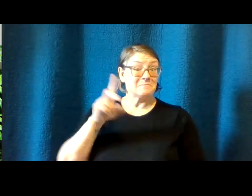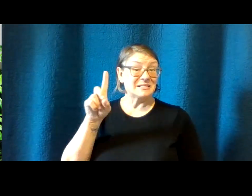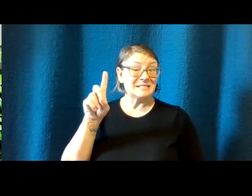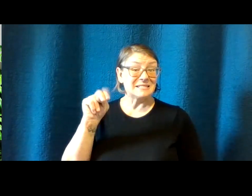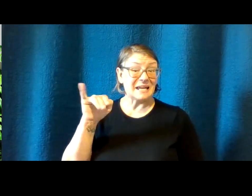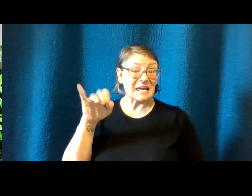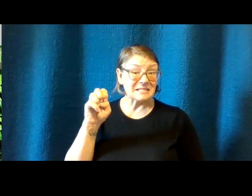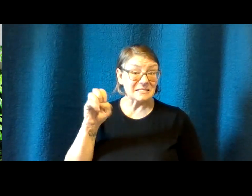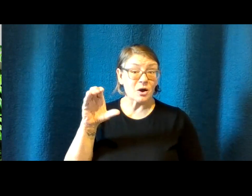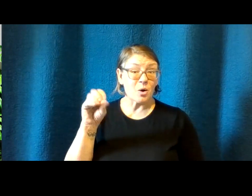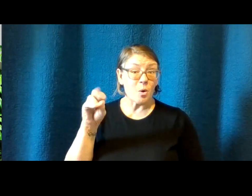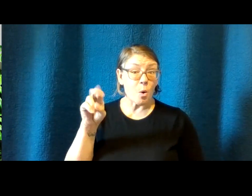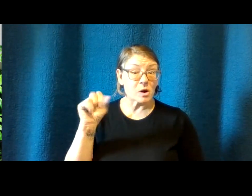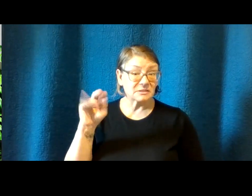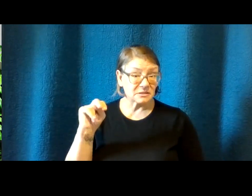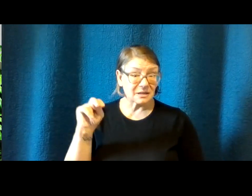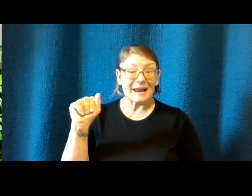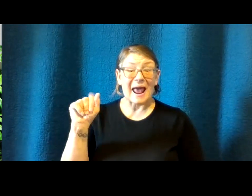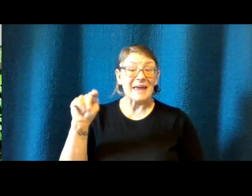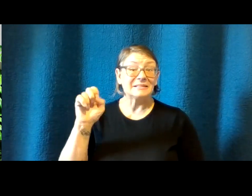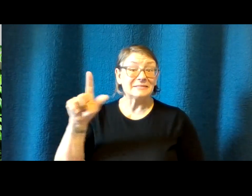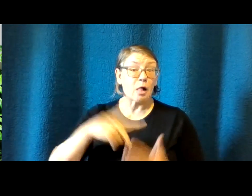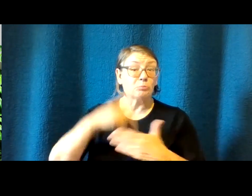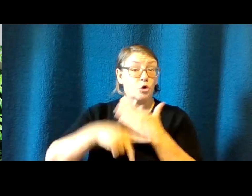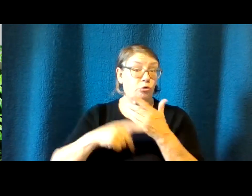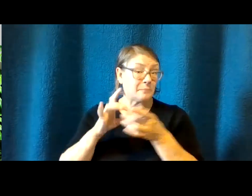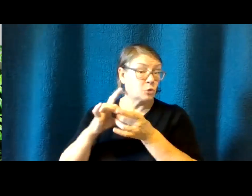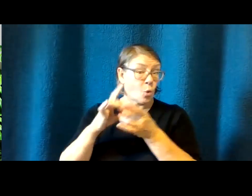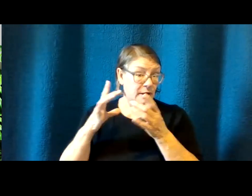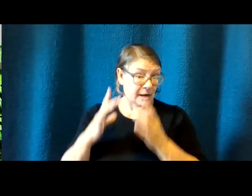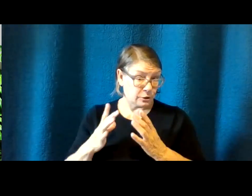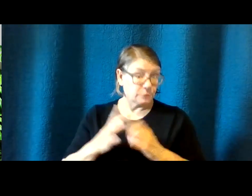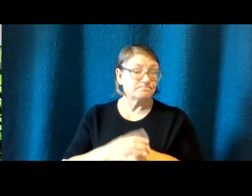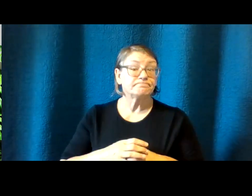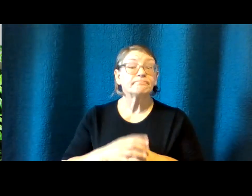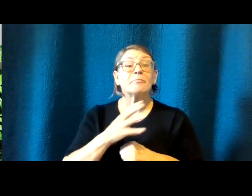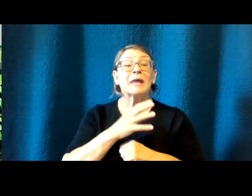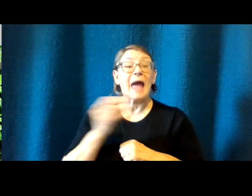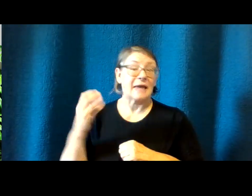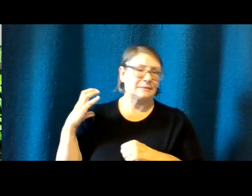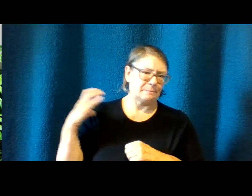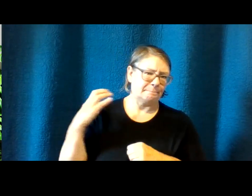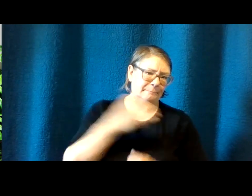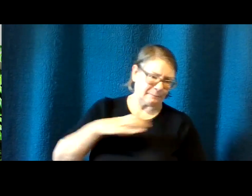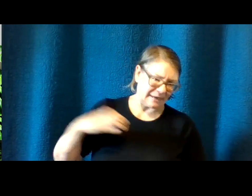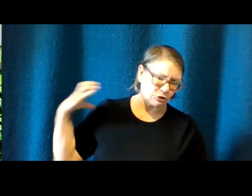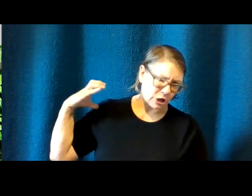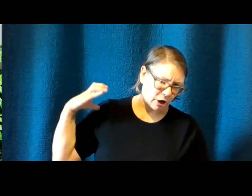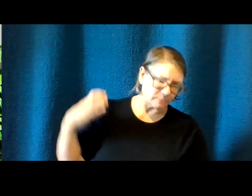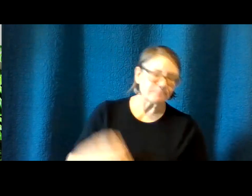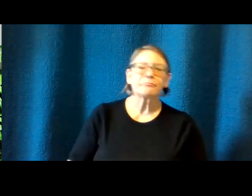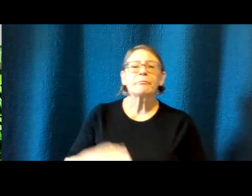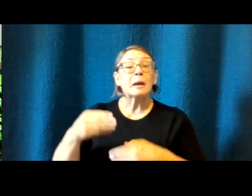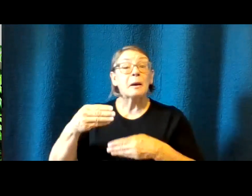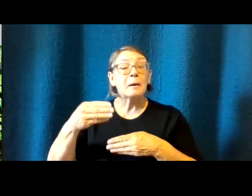Corsi, ATEL Program Coordinator and the committee chair. Betsy, do